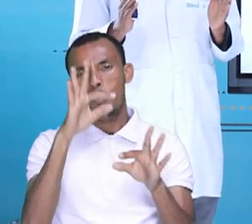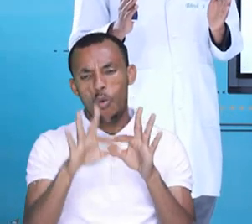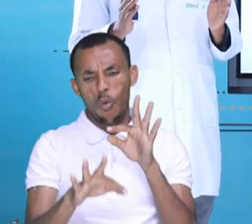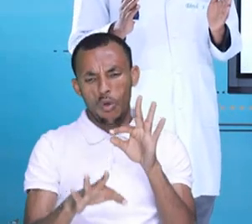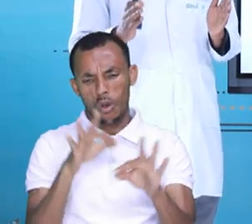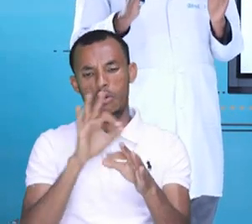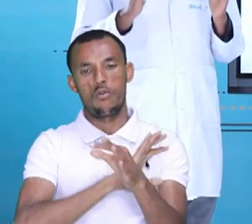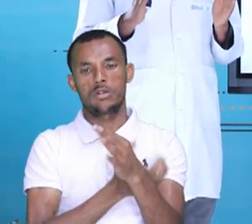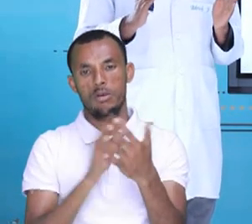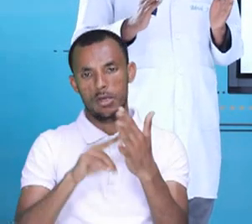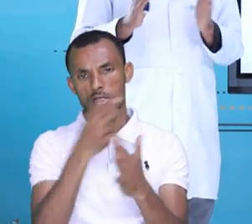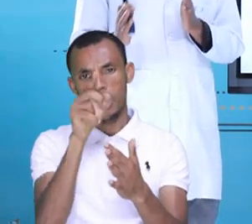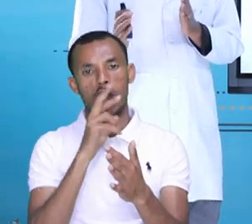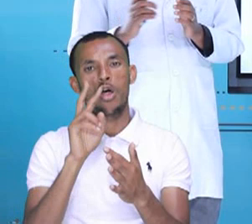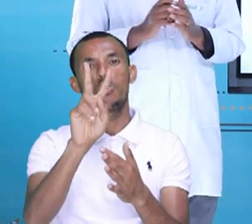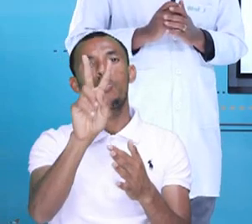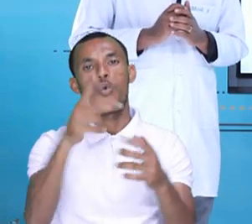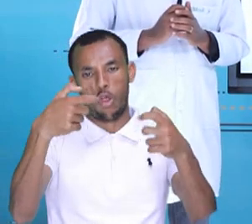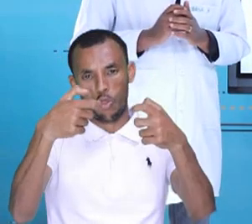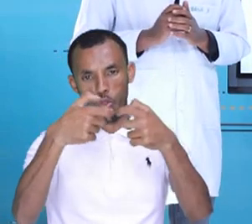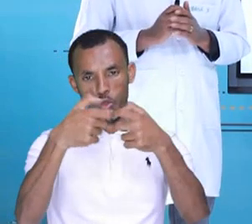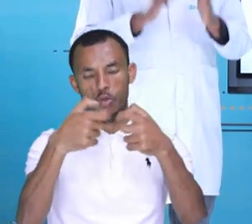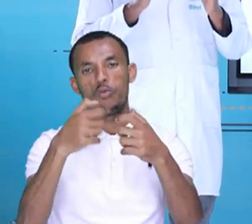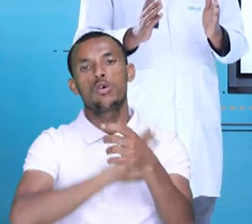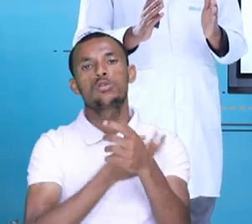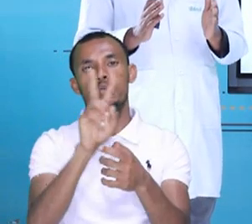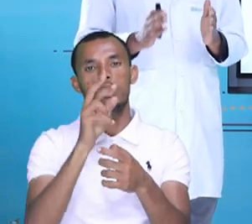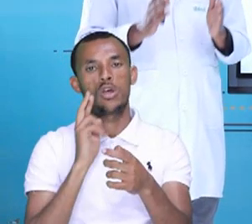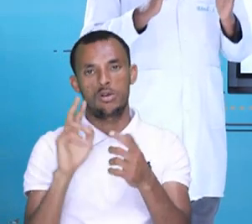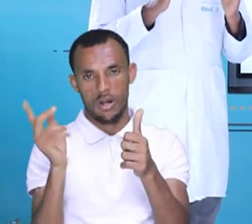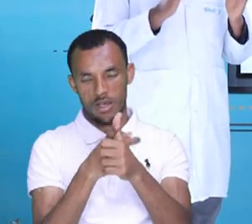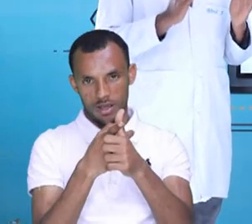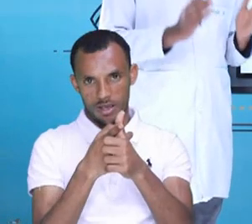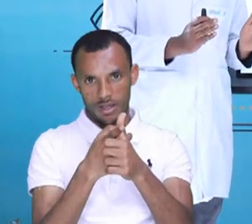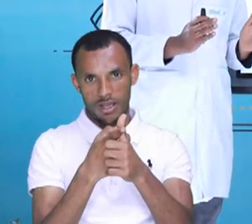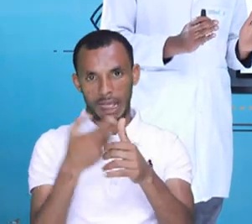Remember, there are two types of electrostatic forces. One is